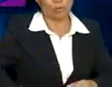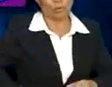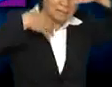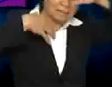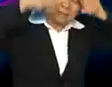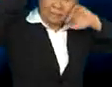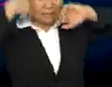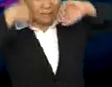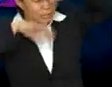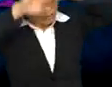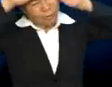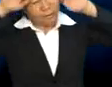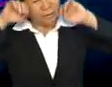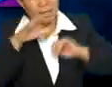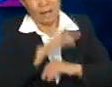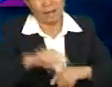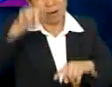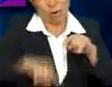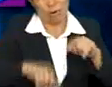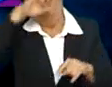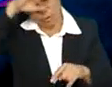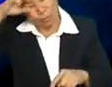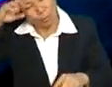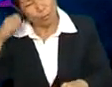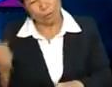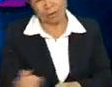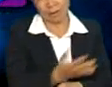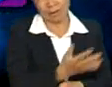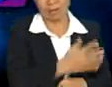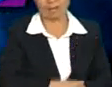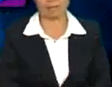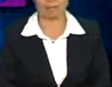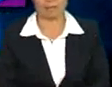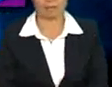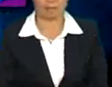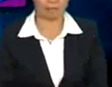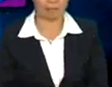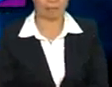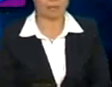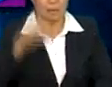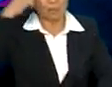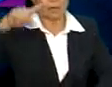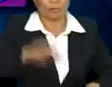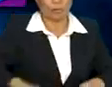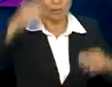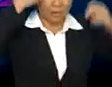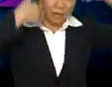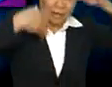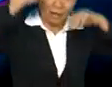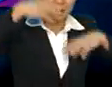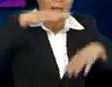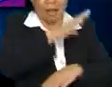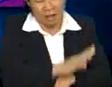are sweating and cannot remove it. Imagine you are